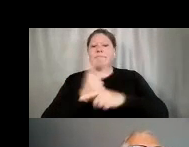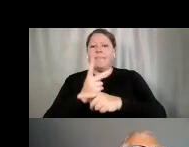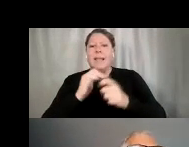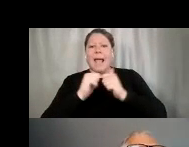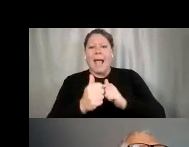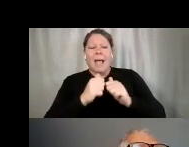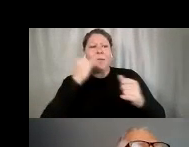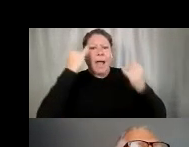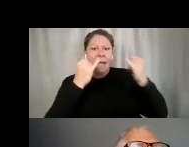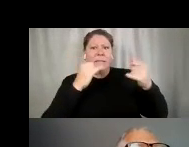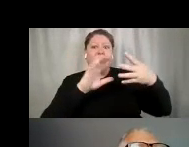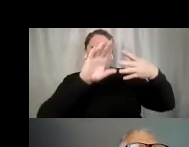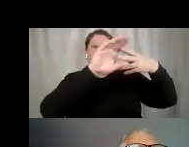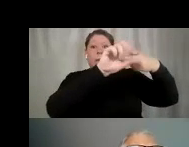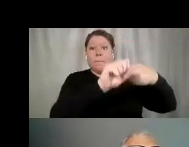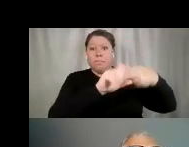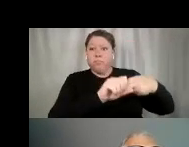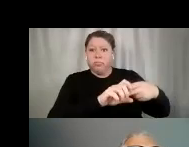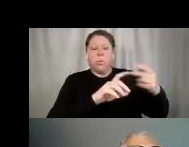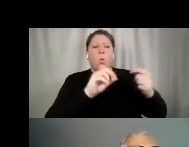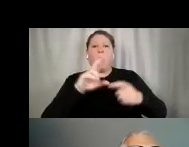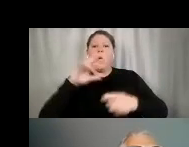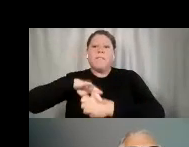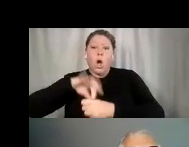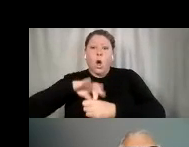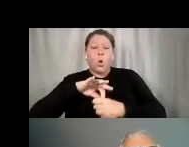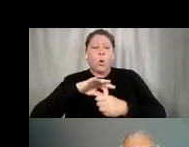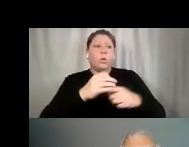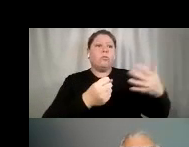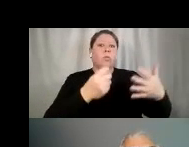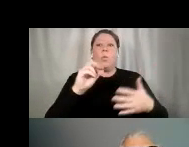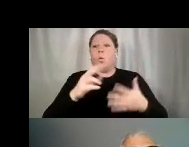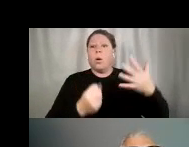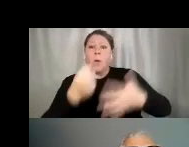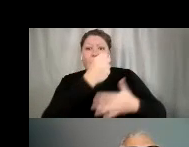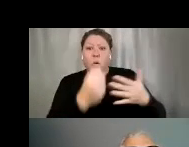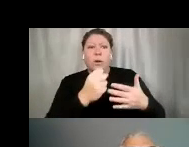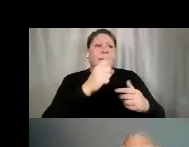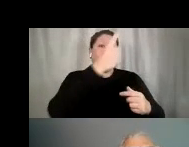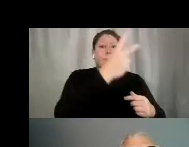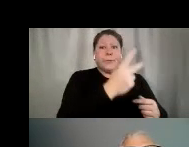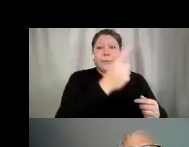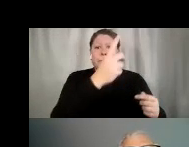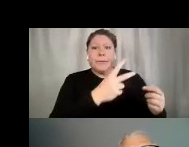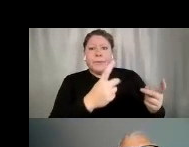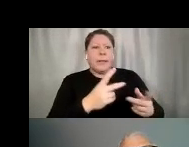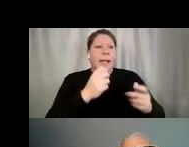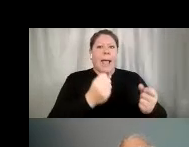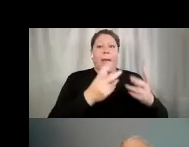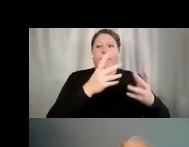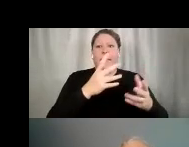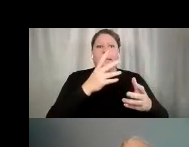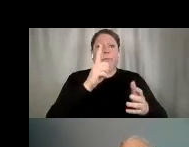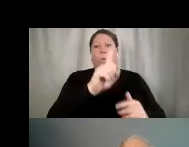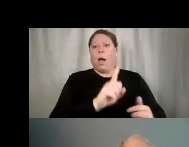these ideas, either voting or through a priority payoff matrix. And in this model,